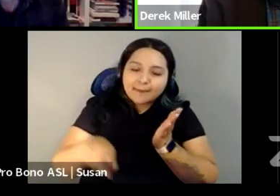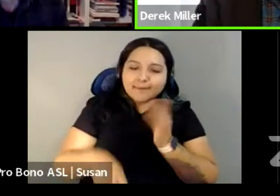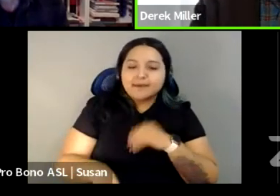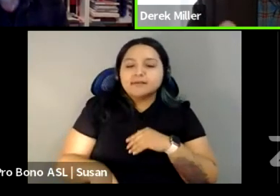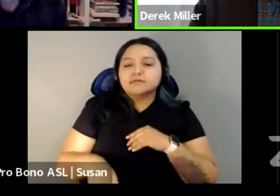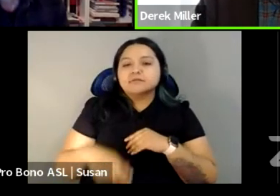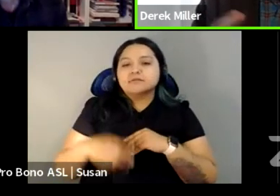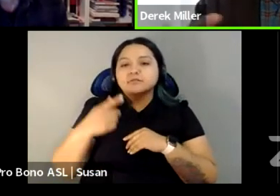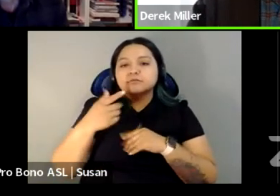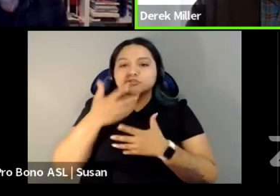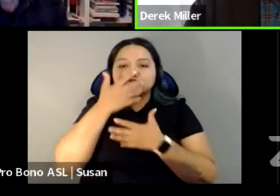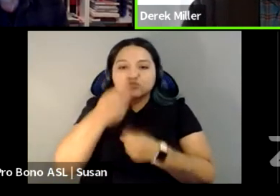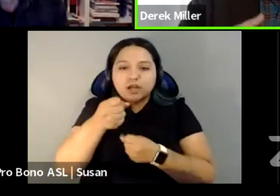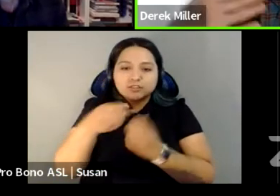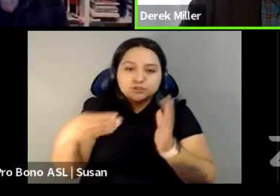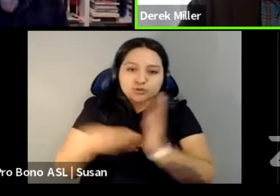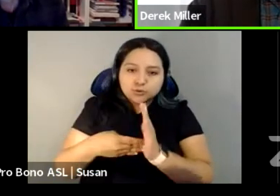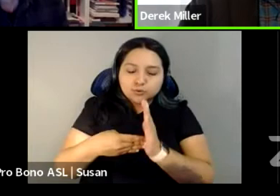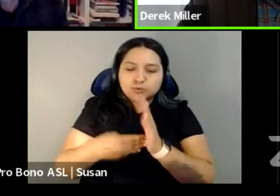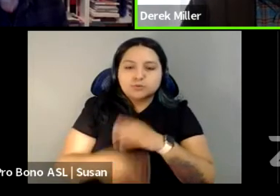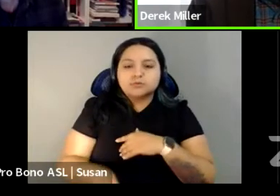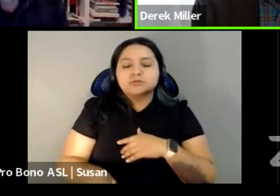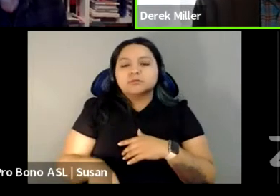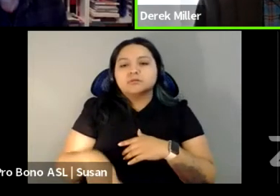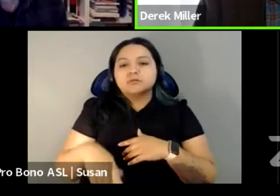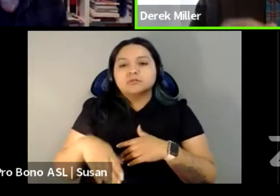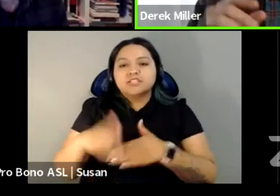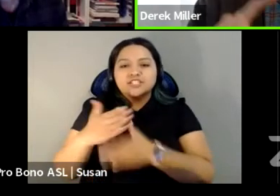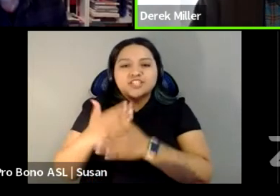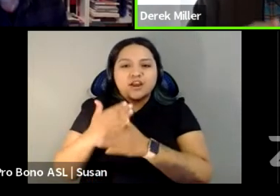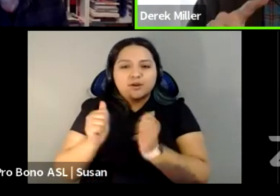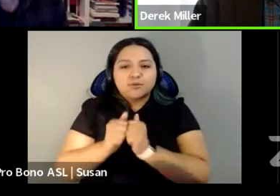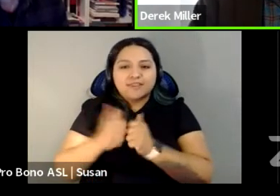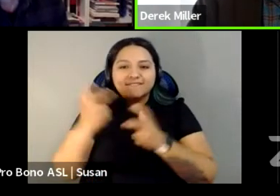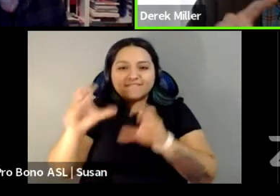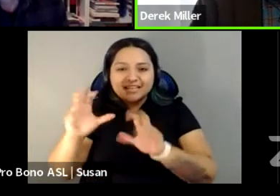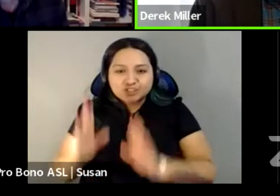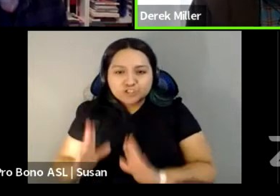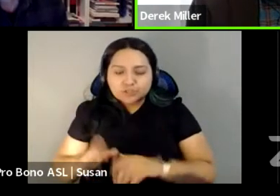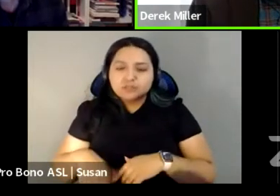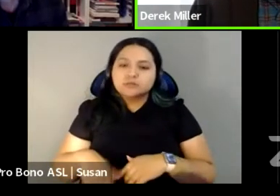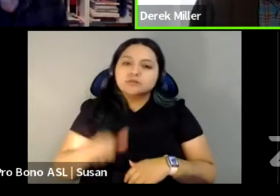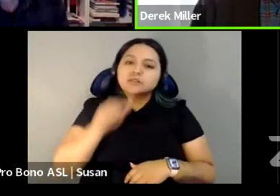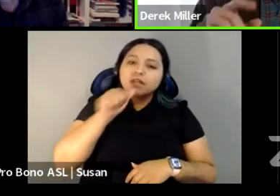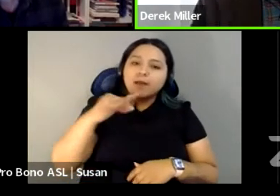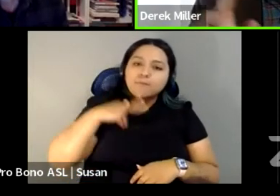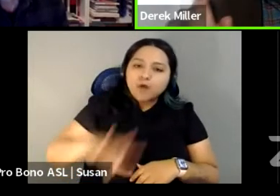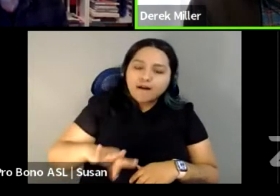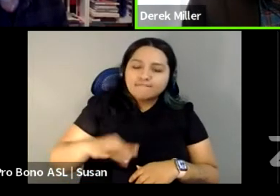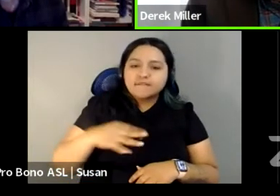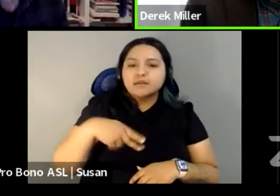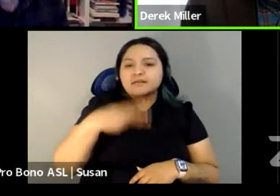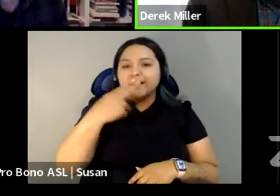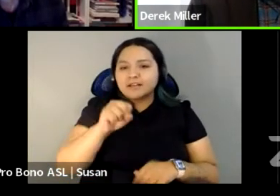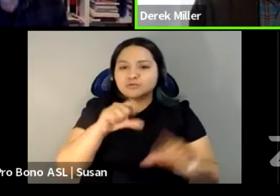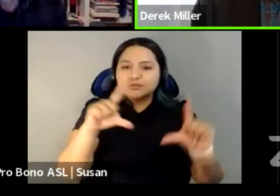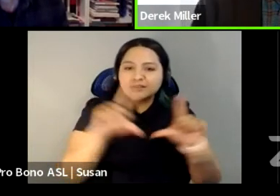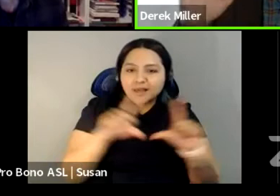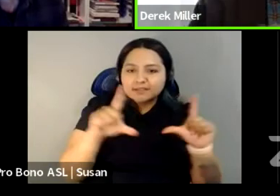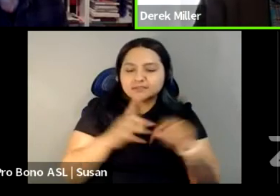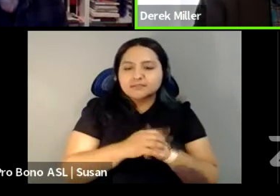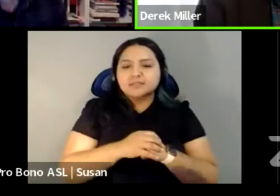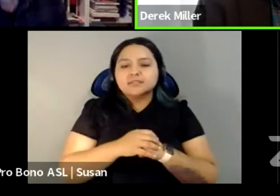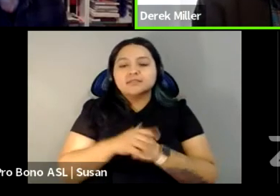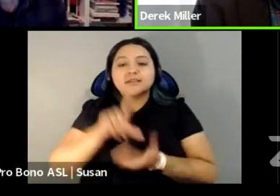wider revenue sharing, including with investors and amid rising costs, nonprofit community and high school licensing, the consolidation of the publishing